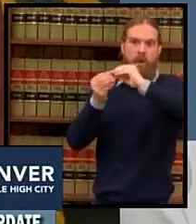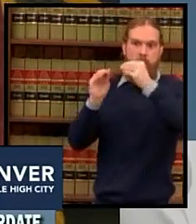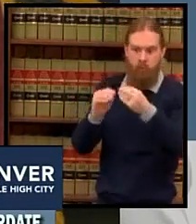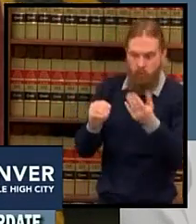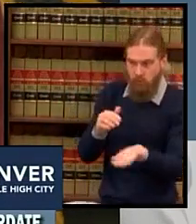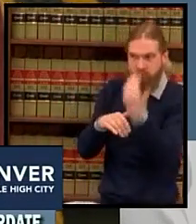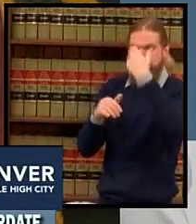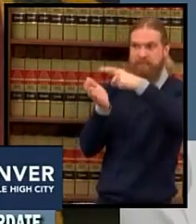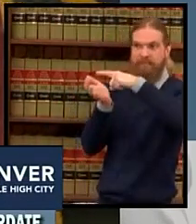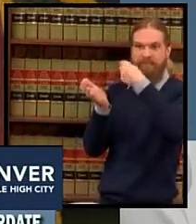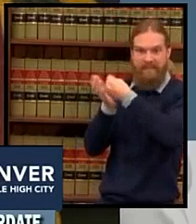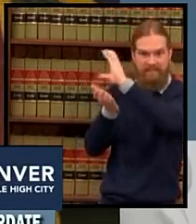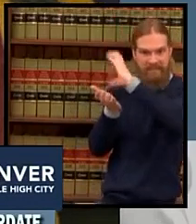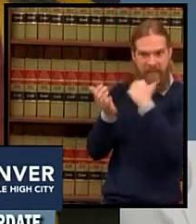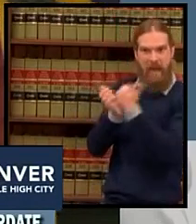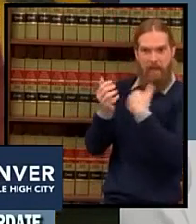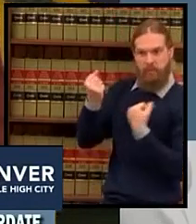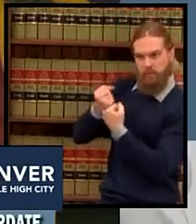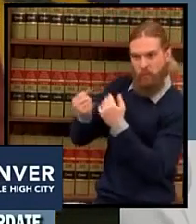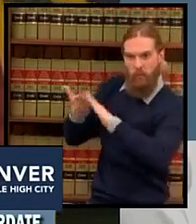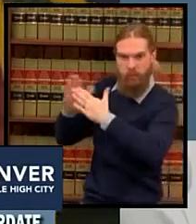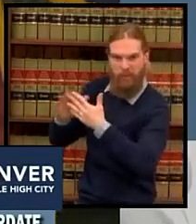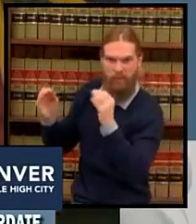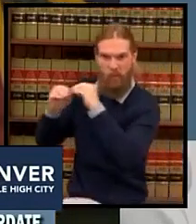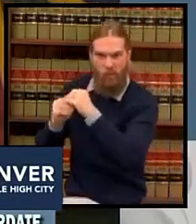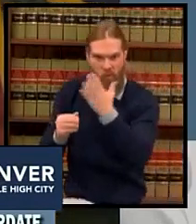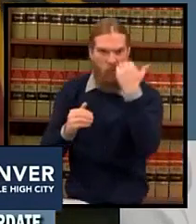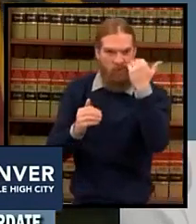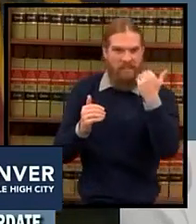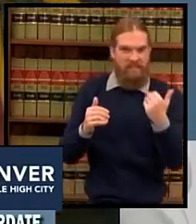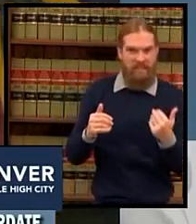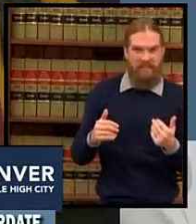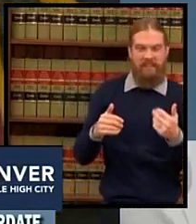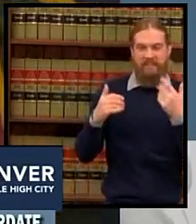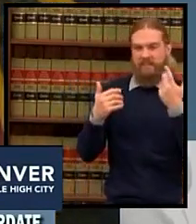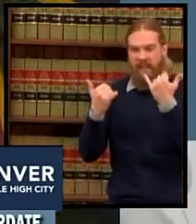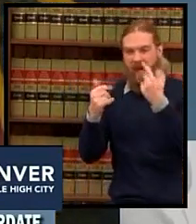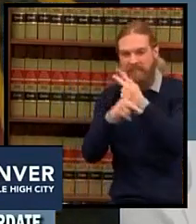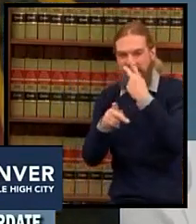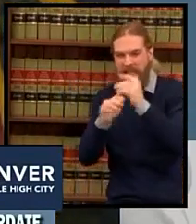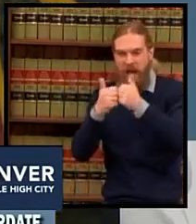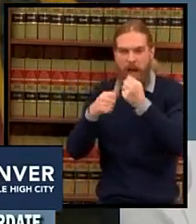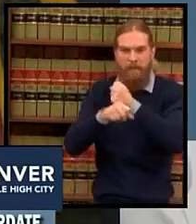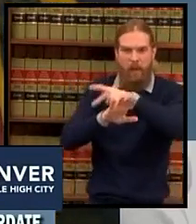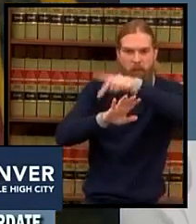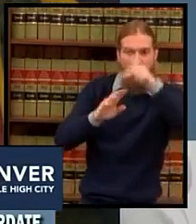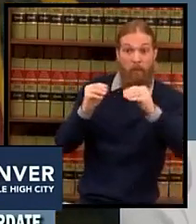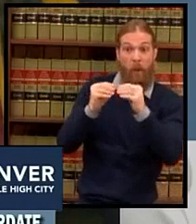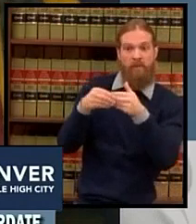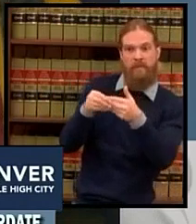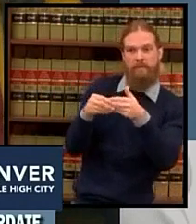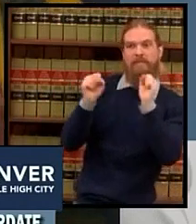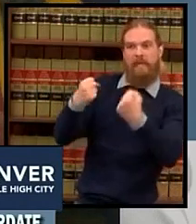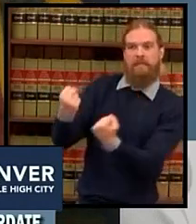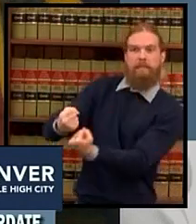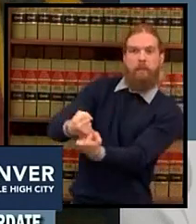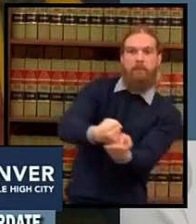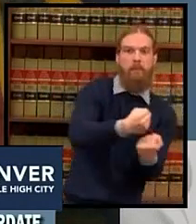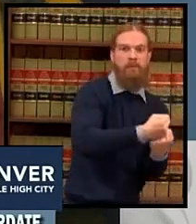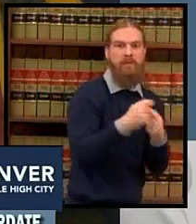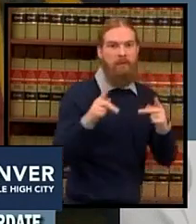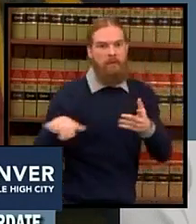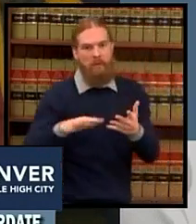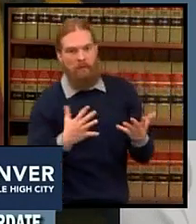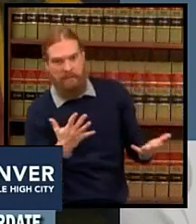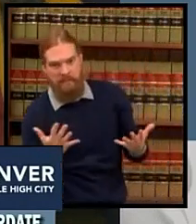those vaccines to be a little more nimble in terms of the demographics of people that you might be more aware of, we are more aware of here at the local level